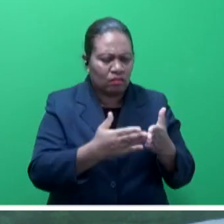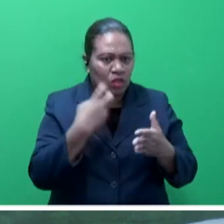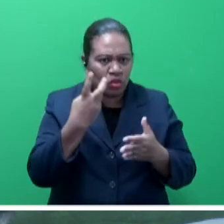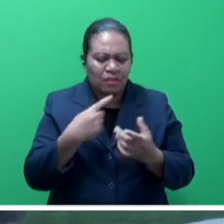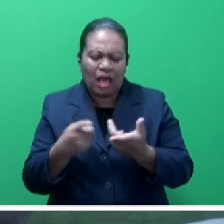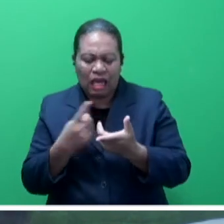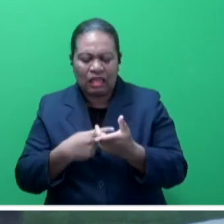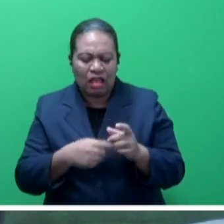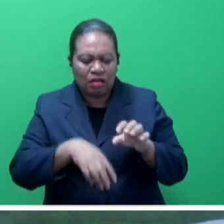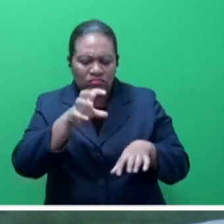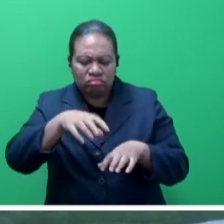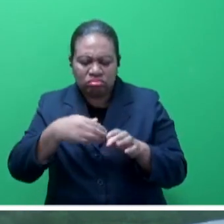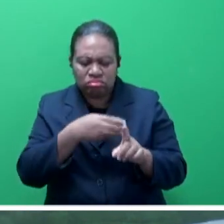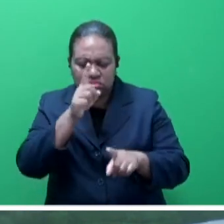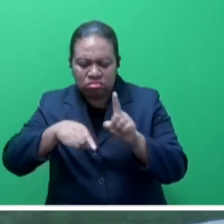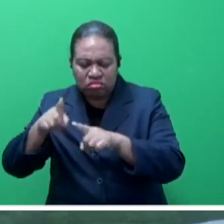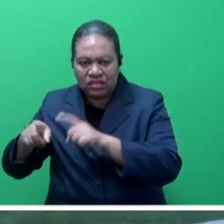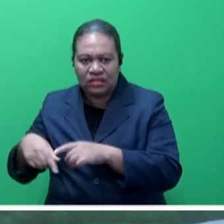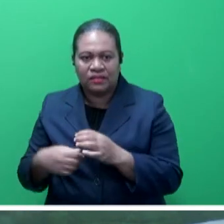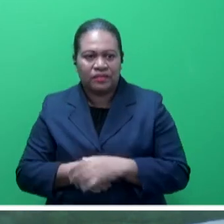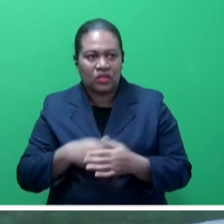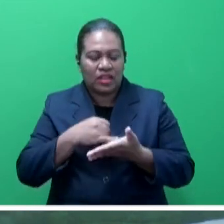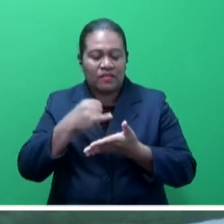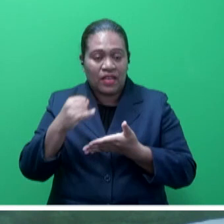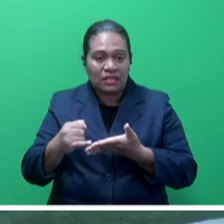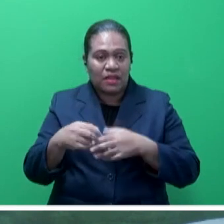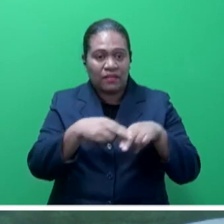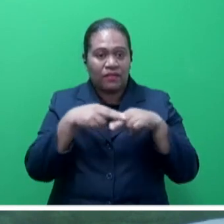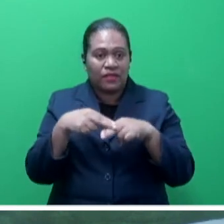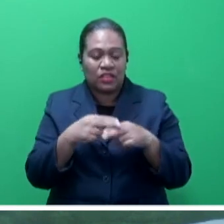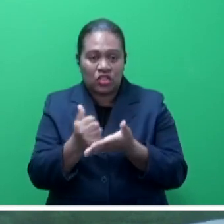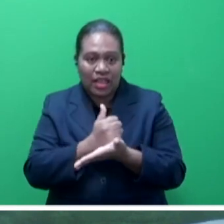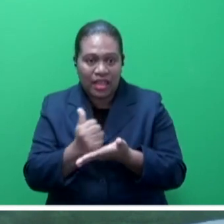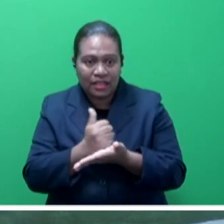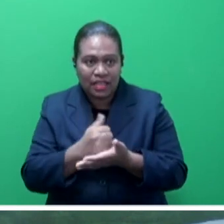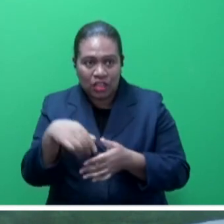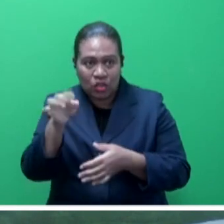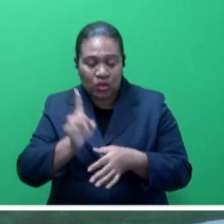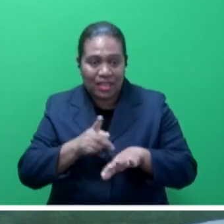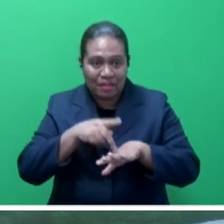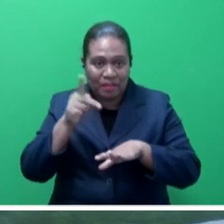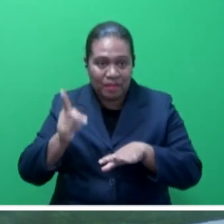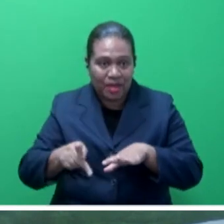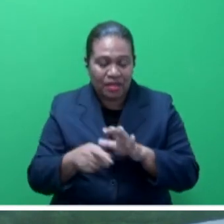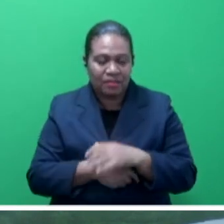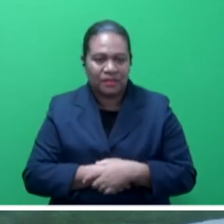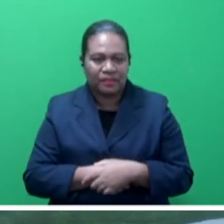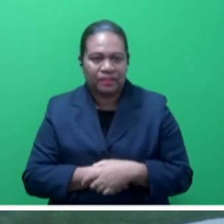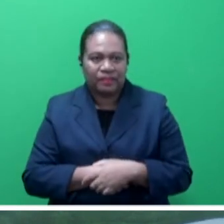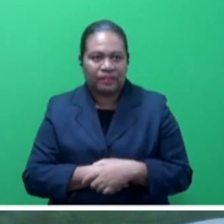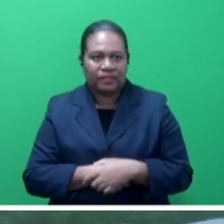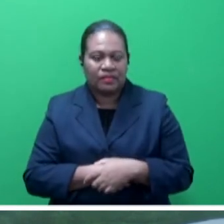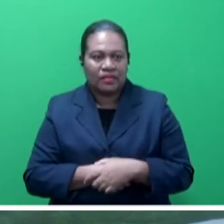areas. And with the passing of the Investment Fiji Act today by Parliament, and coupling with the Investment Act,